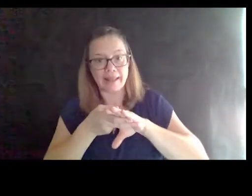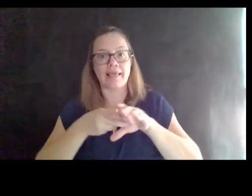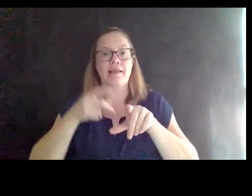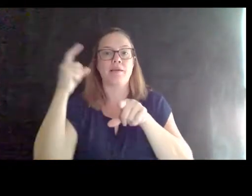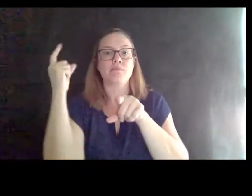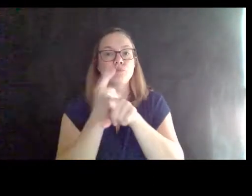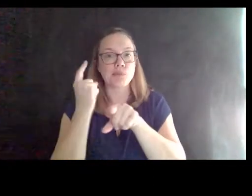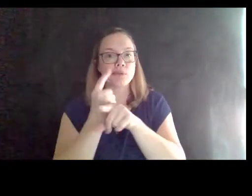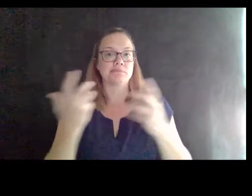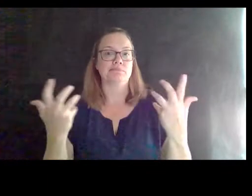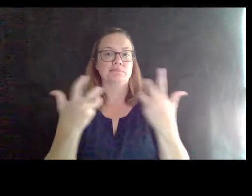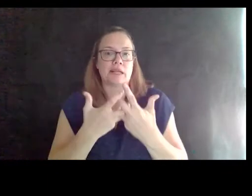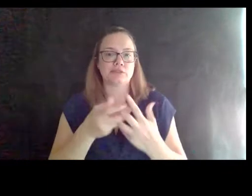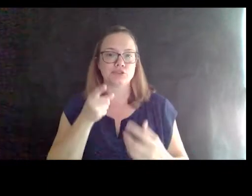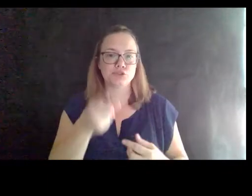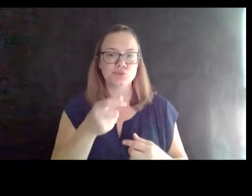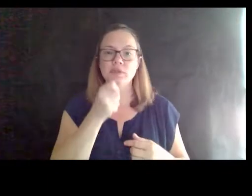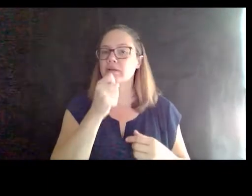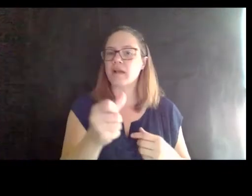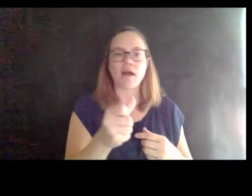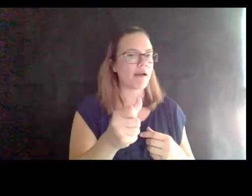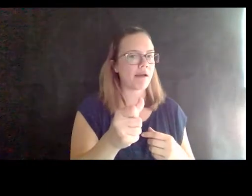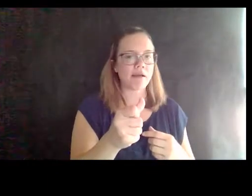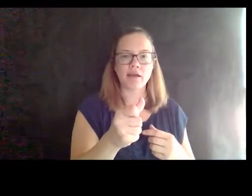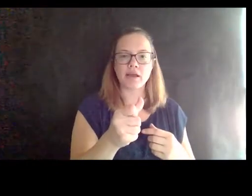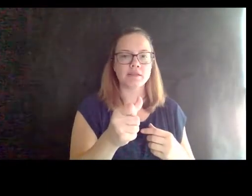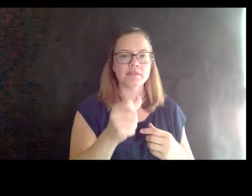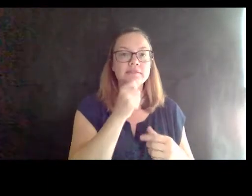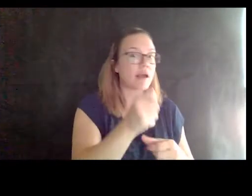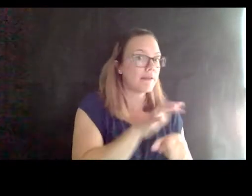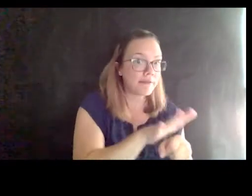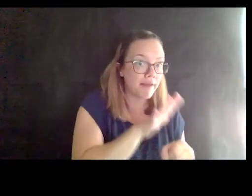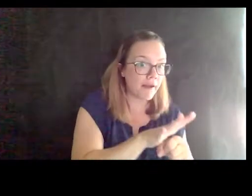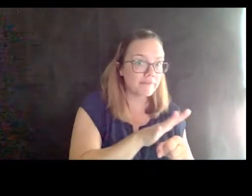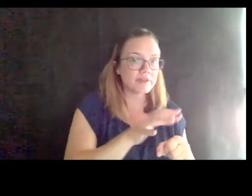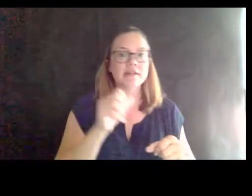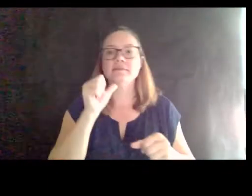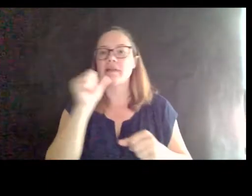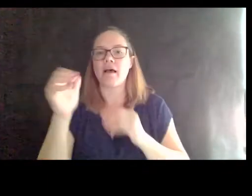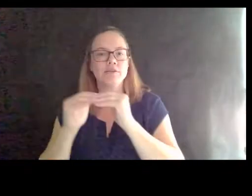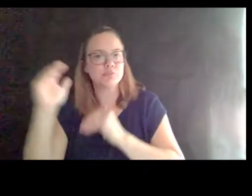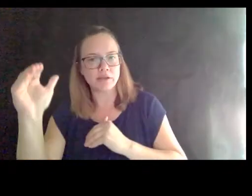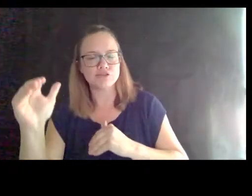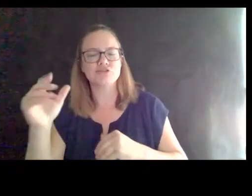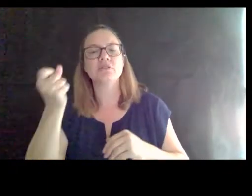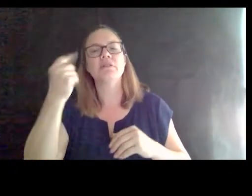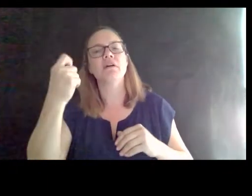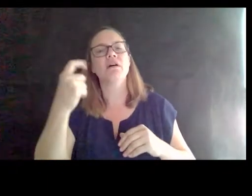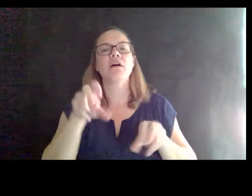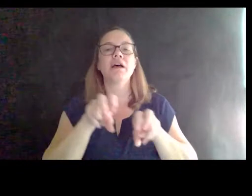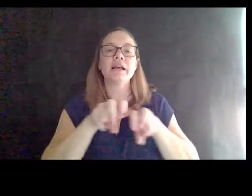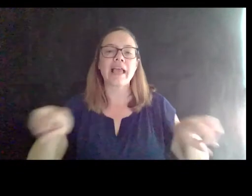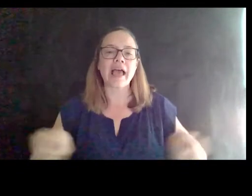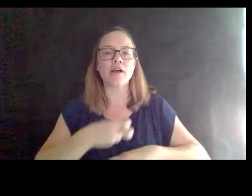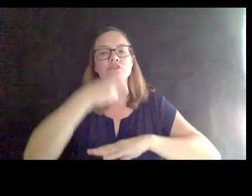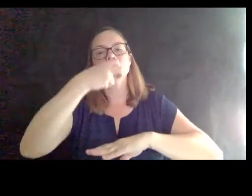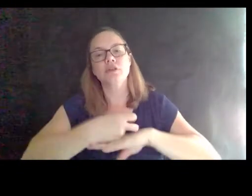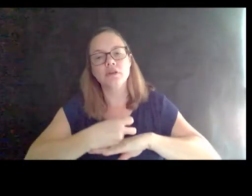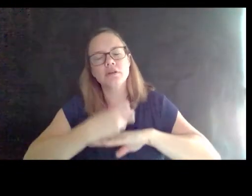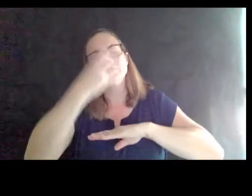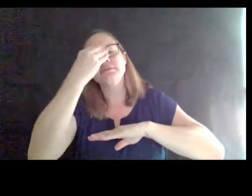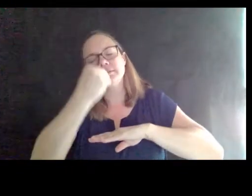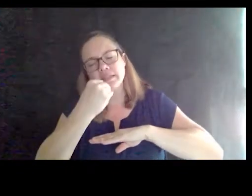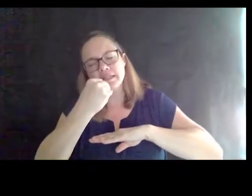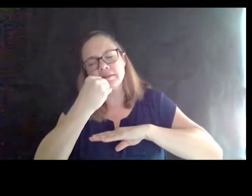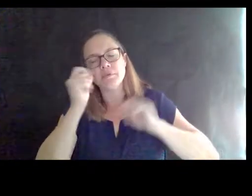little, not too excessive. So it's really comes down to not falling asleep on the couch and then waking up